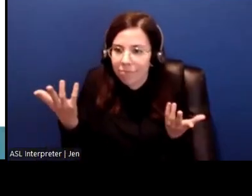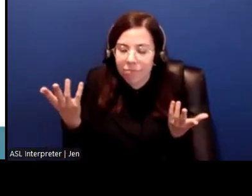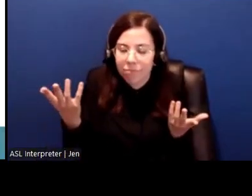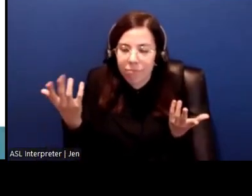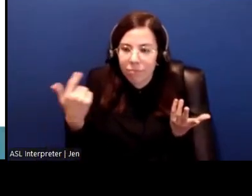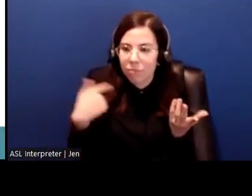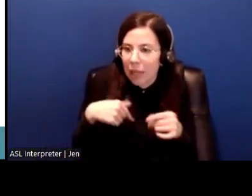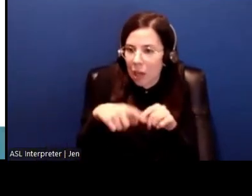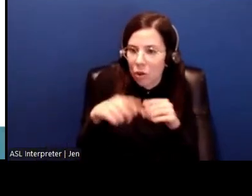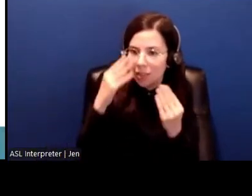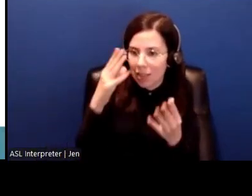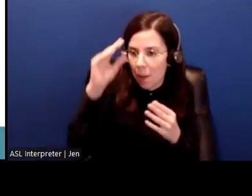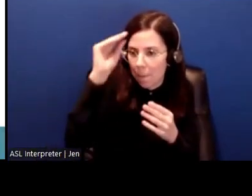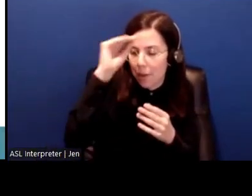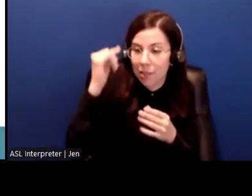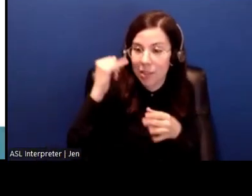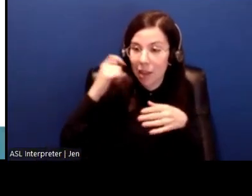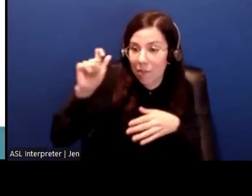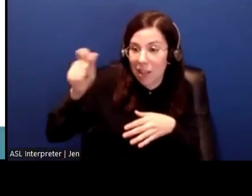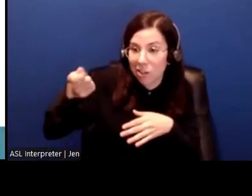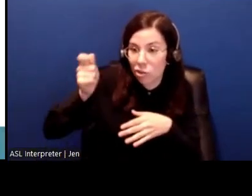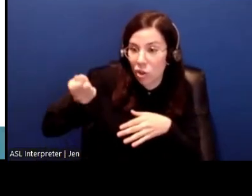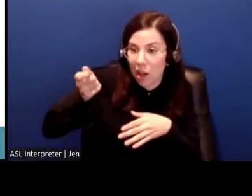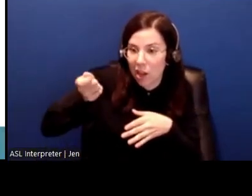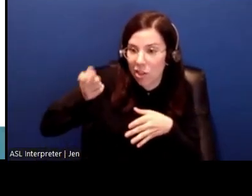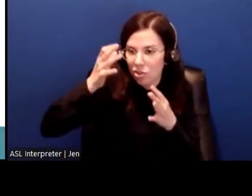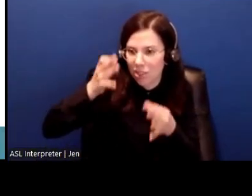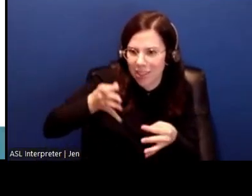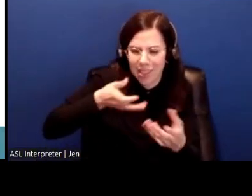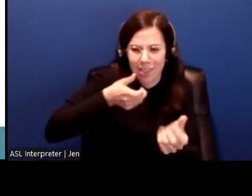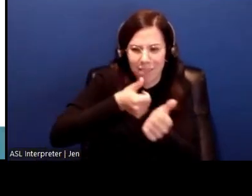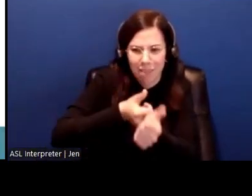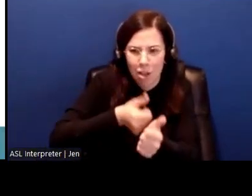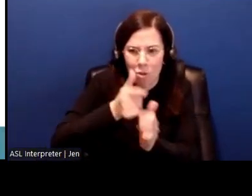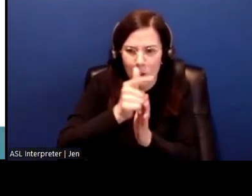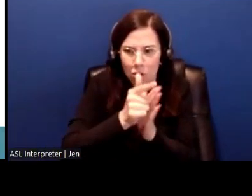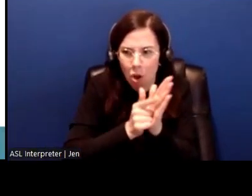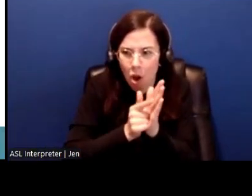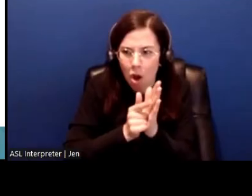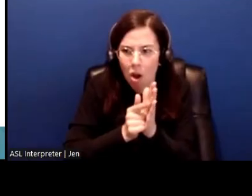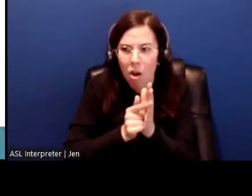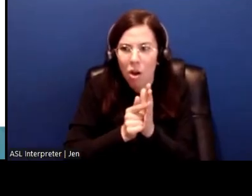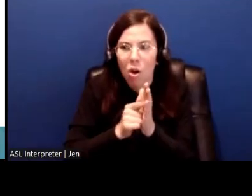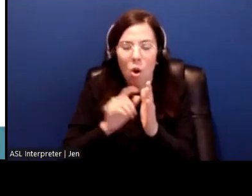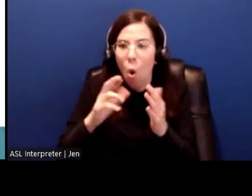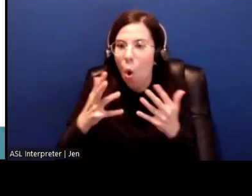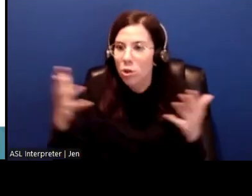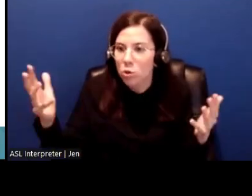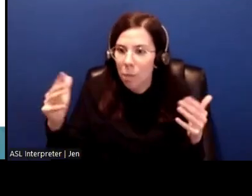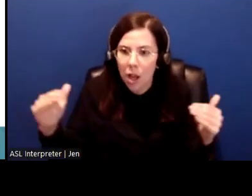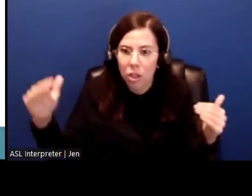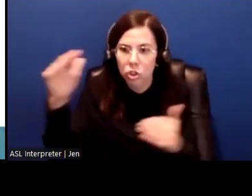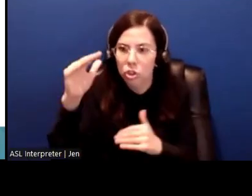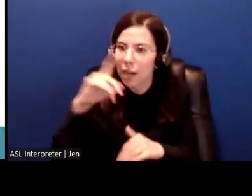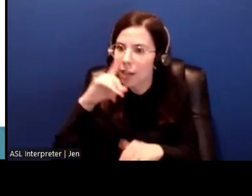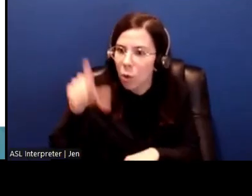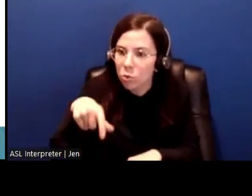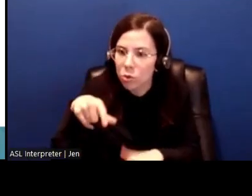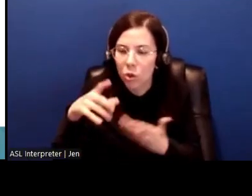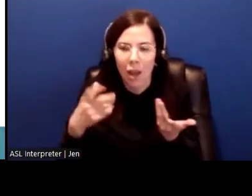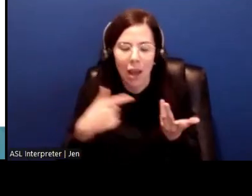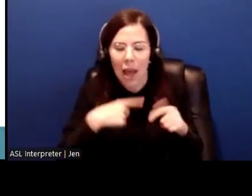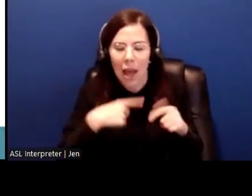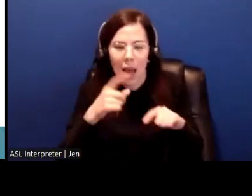opinion as to whether or not that judge's decision was consistent with the law, was an overreach, or was inevitable. I wasn't able to give her any